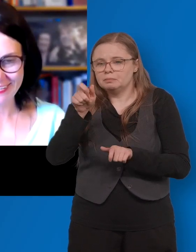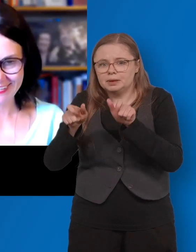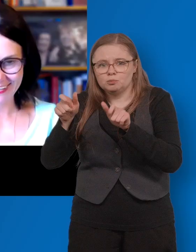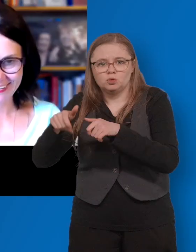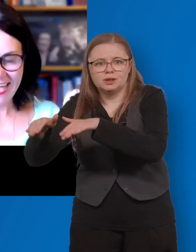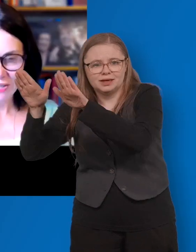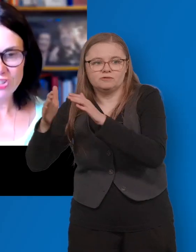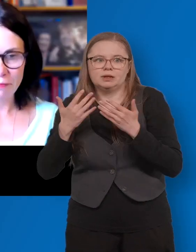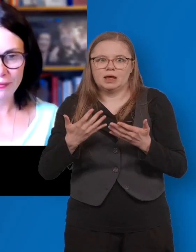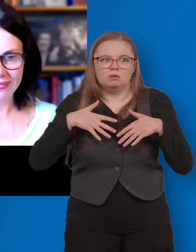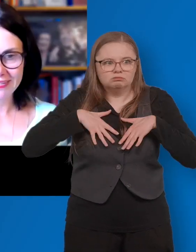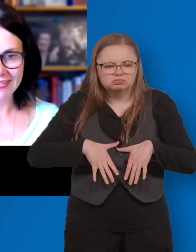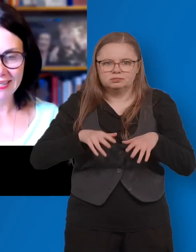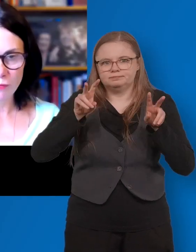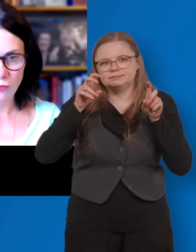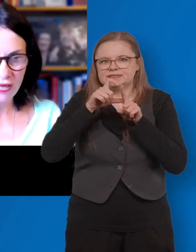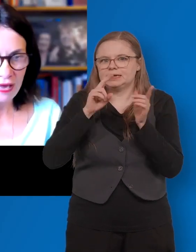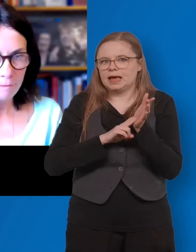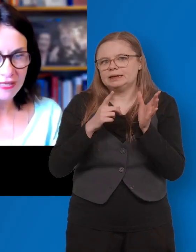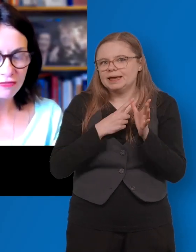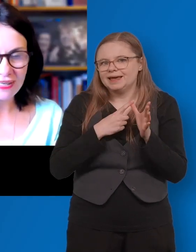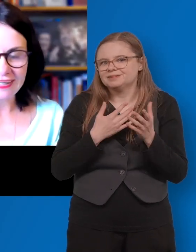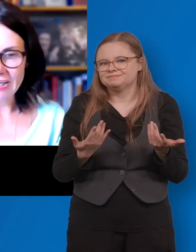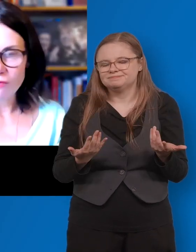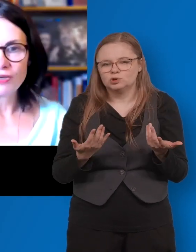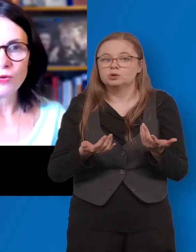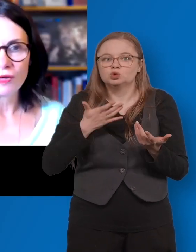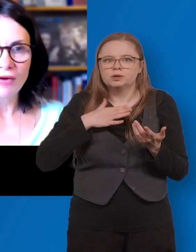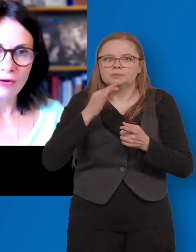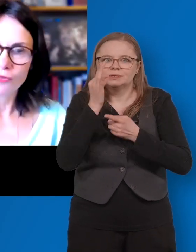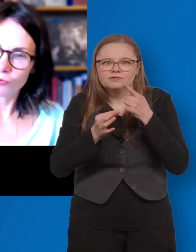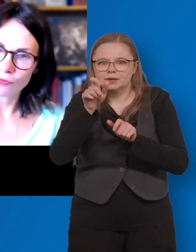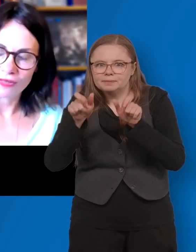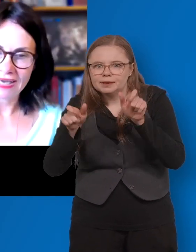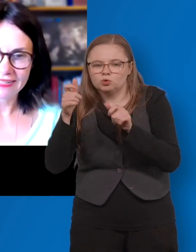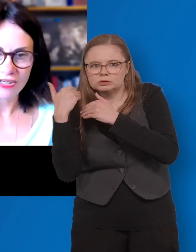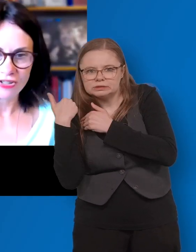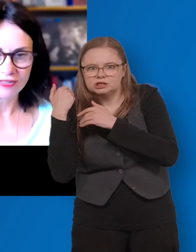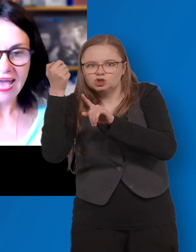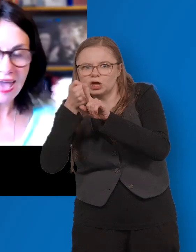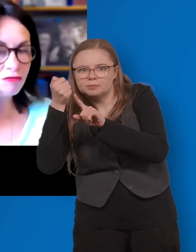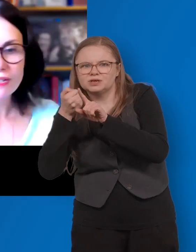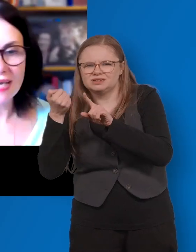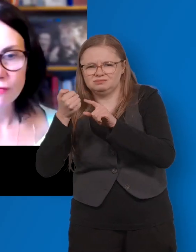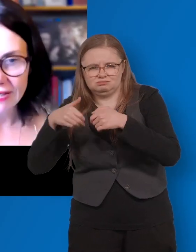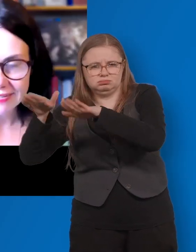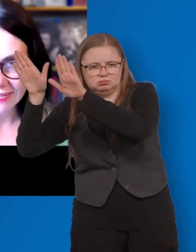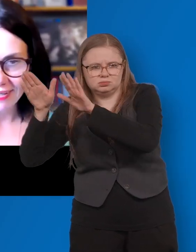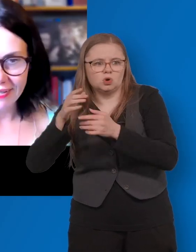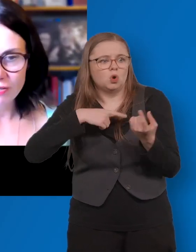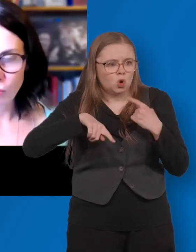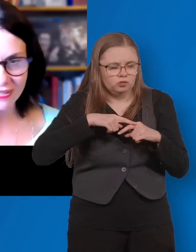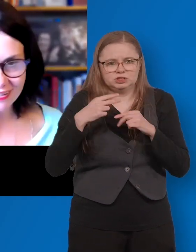need those distinct champions anymore. But really, you know, if you look around you in organizations, have we done